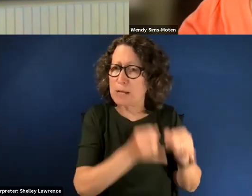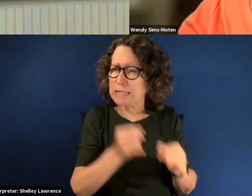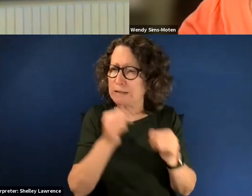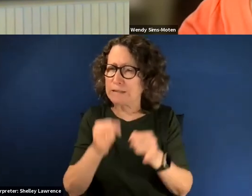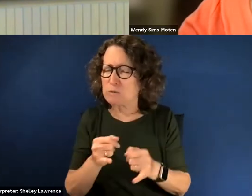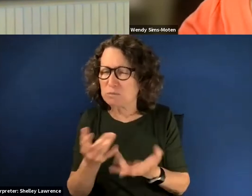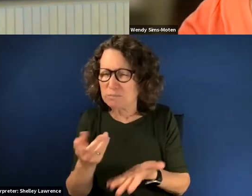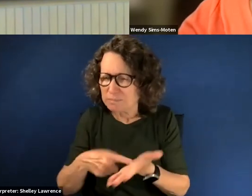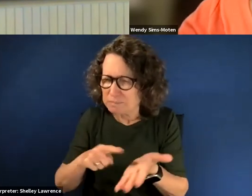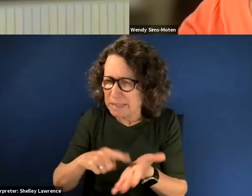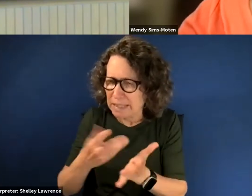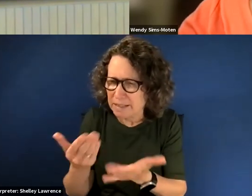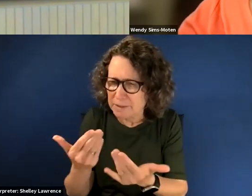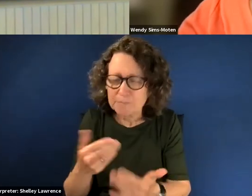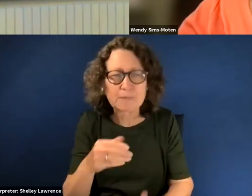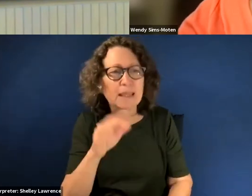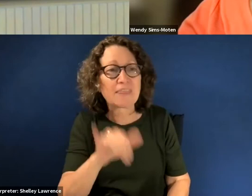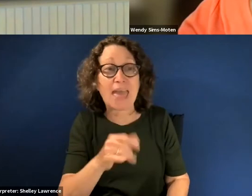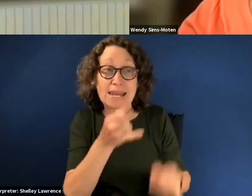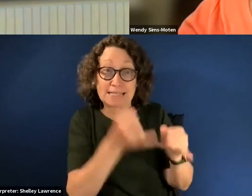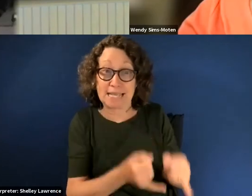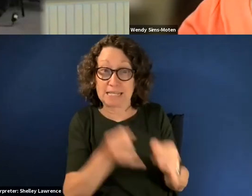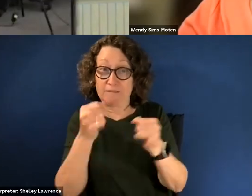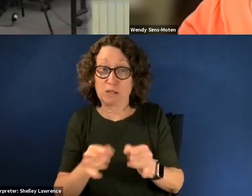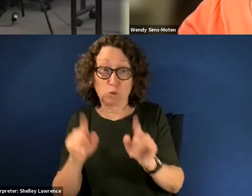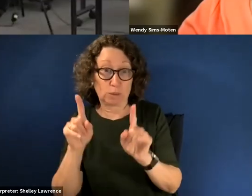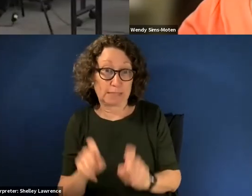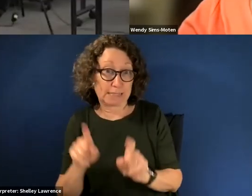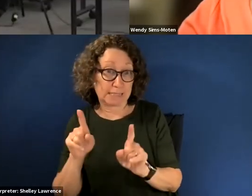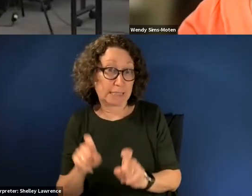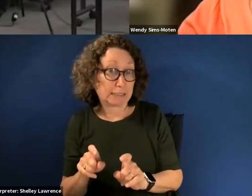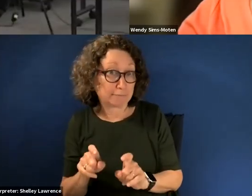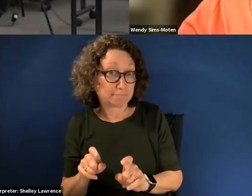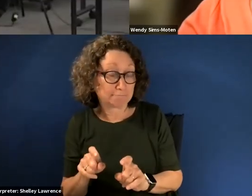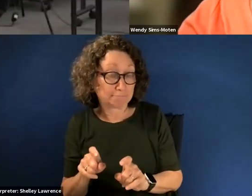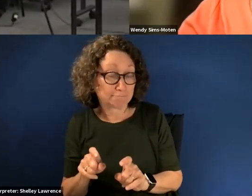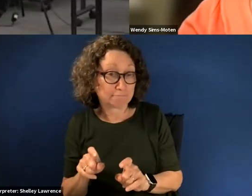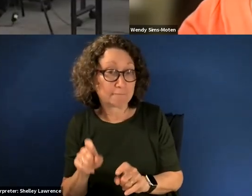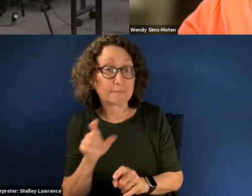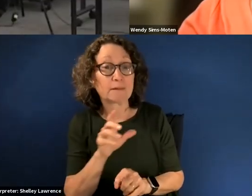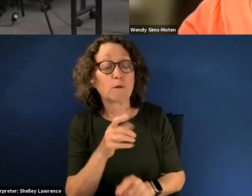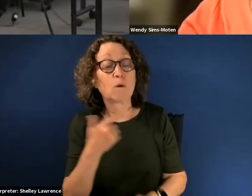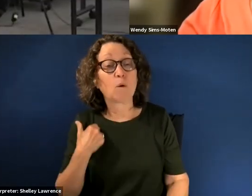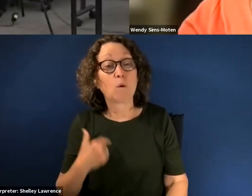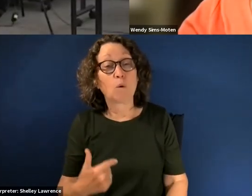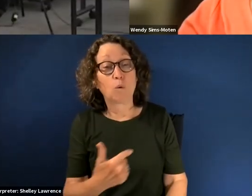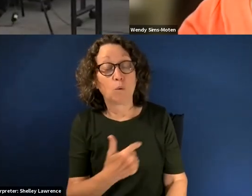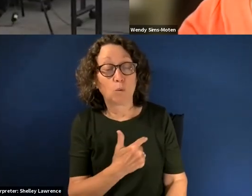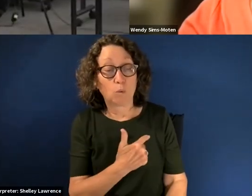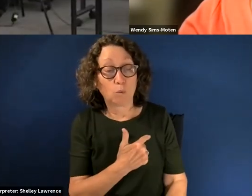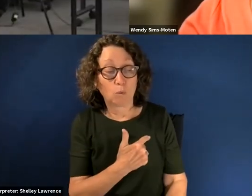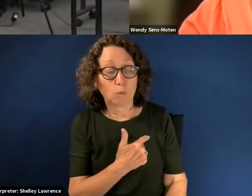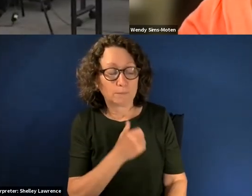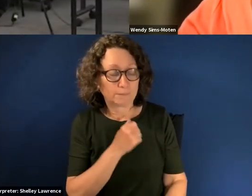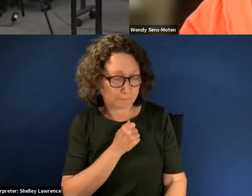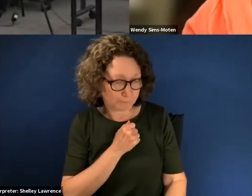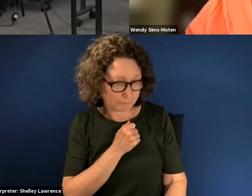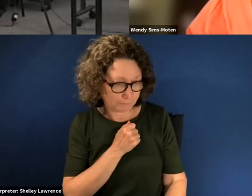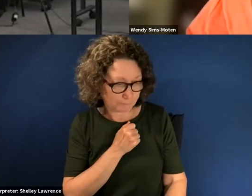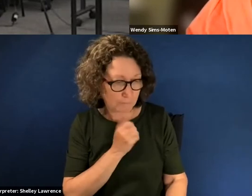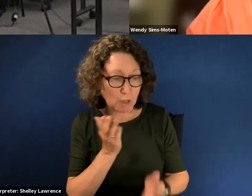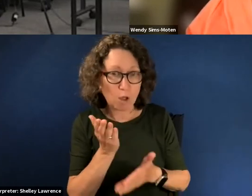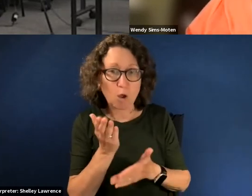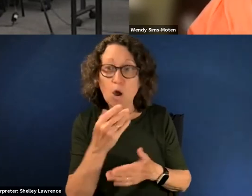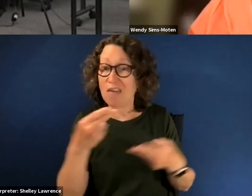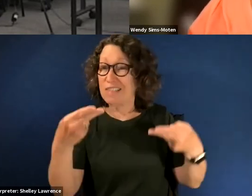testing? That is individual testing. And we, part of, on the